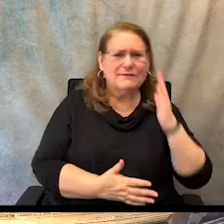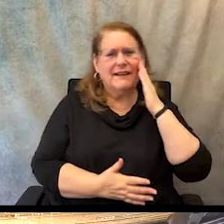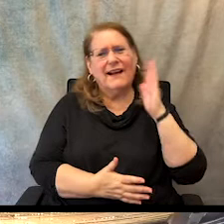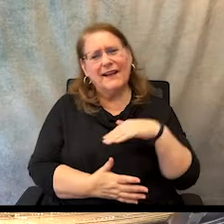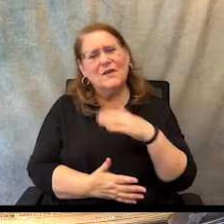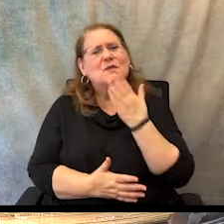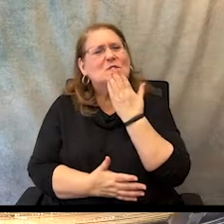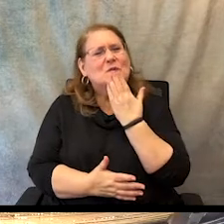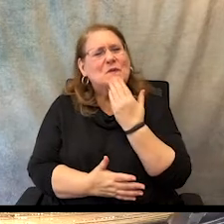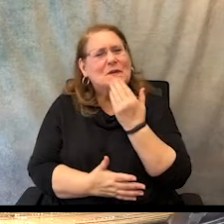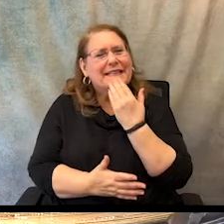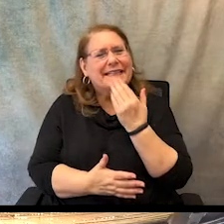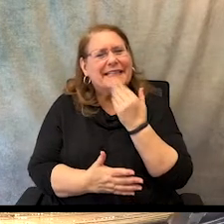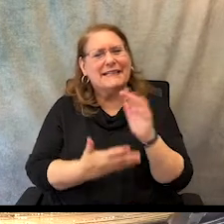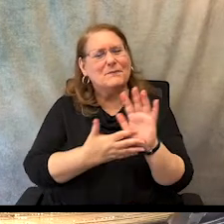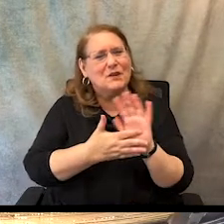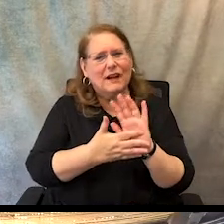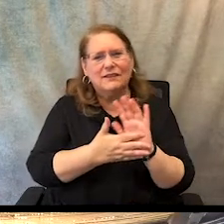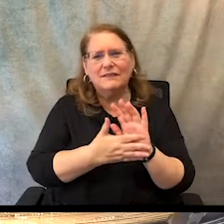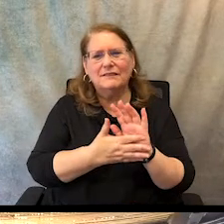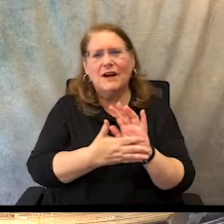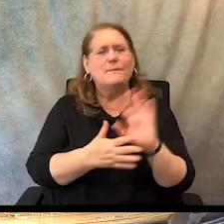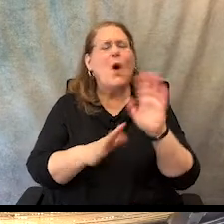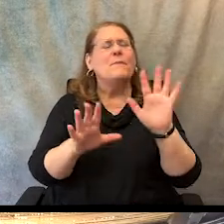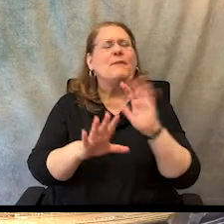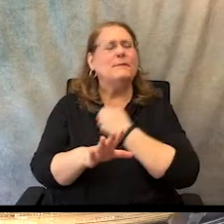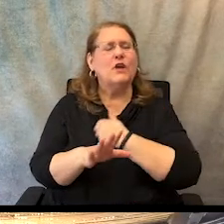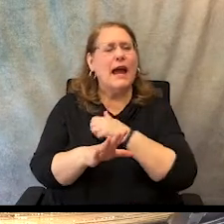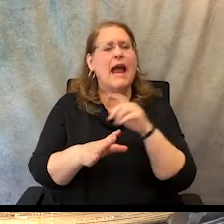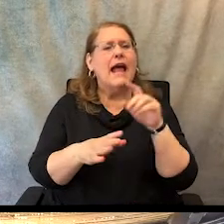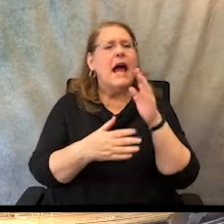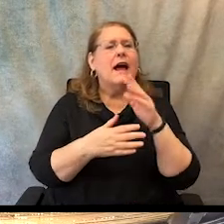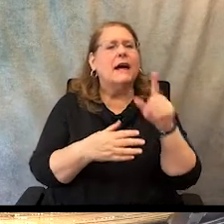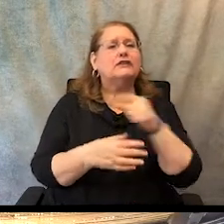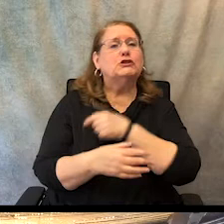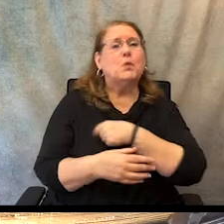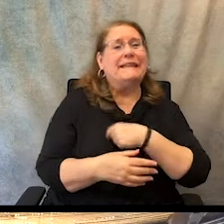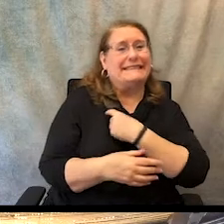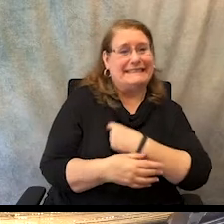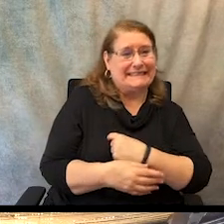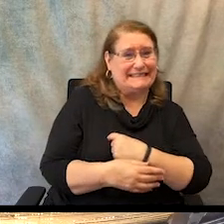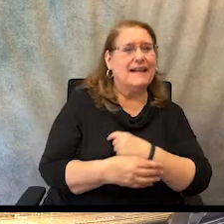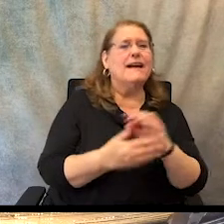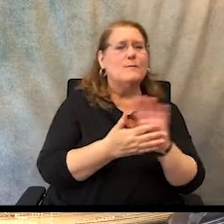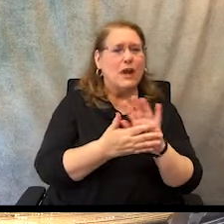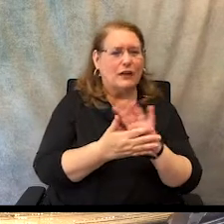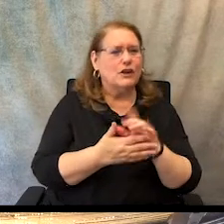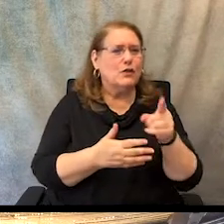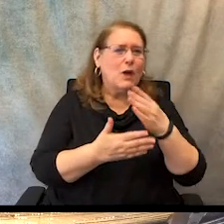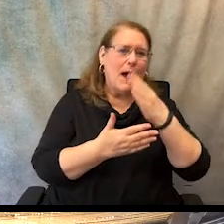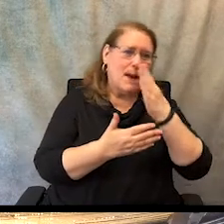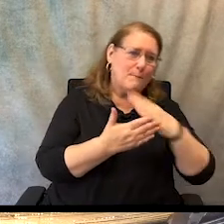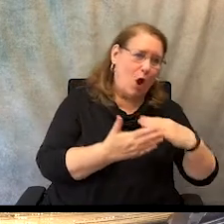I know it's a Swiss production, and you're Swiss, part Swiss and part Kurdish, if I'm